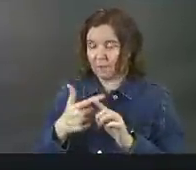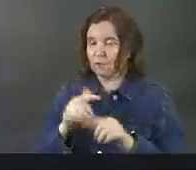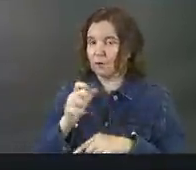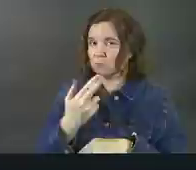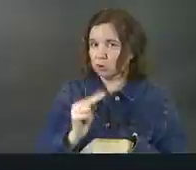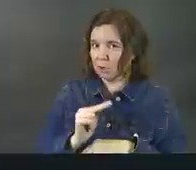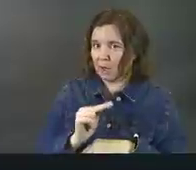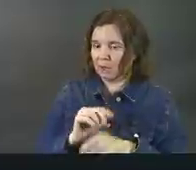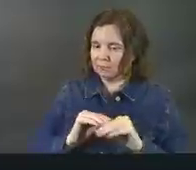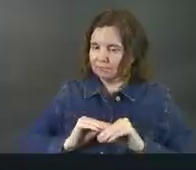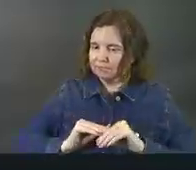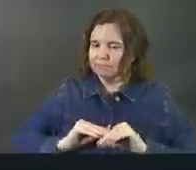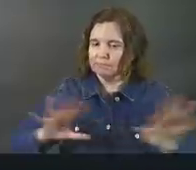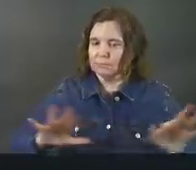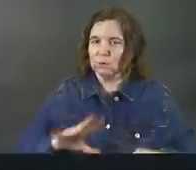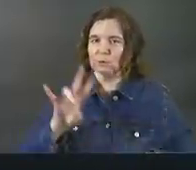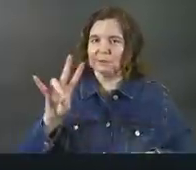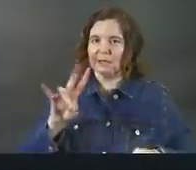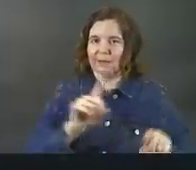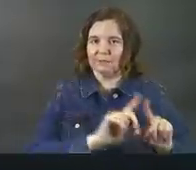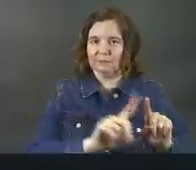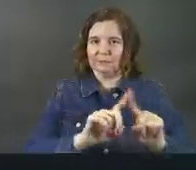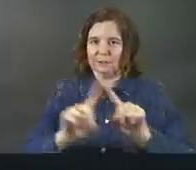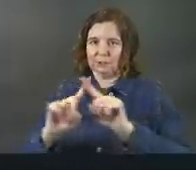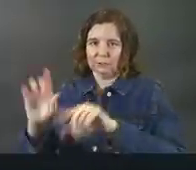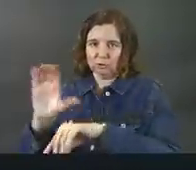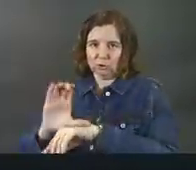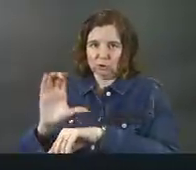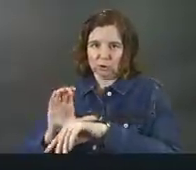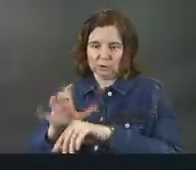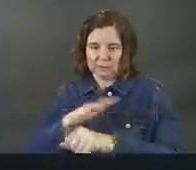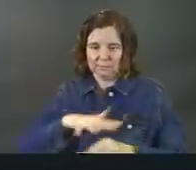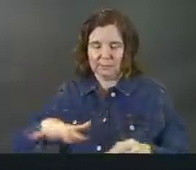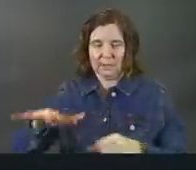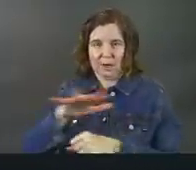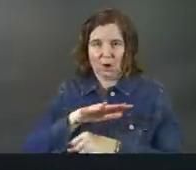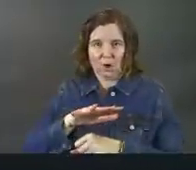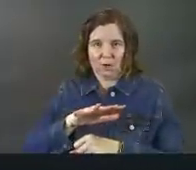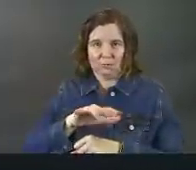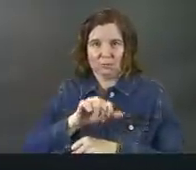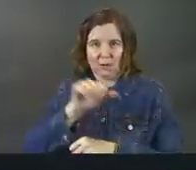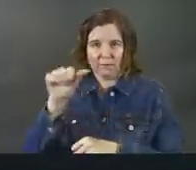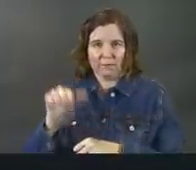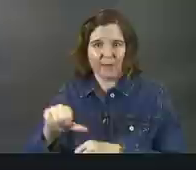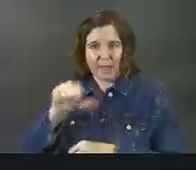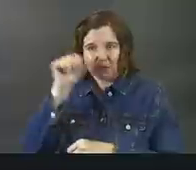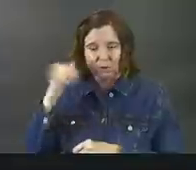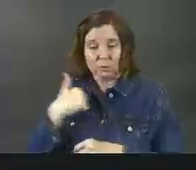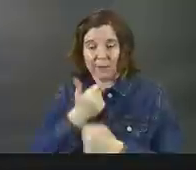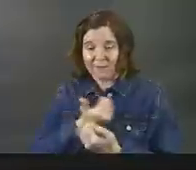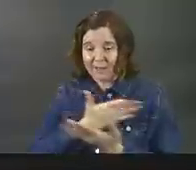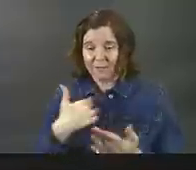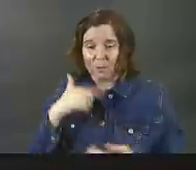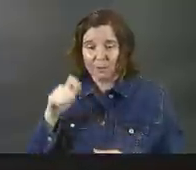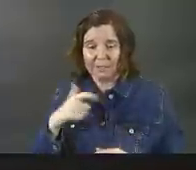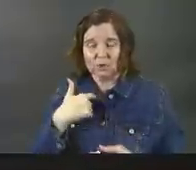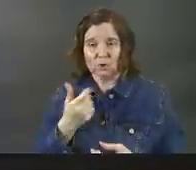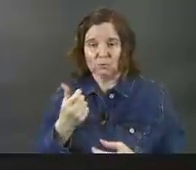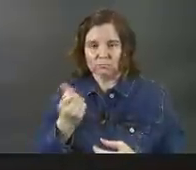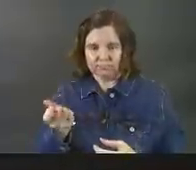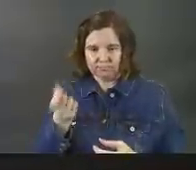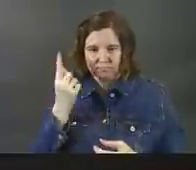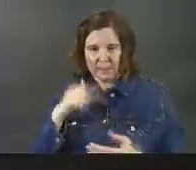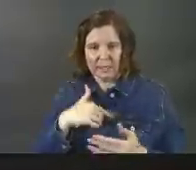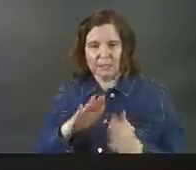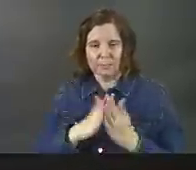John to the seven churches in the province of Asia. So we have everything we need to actually unpack